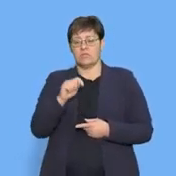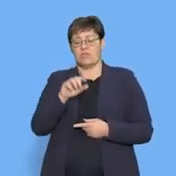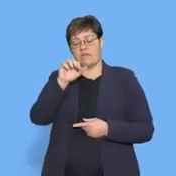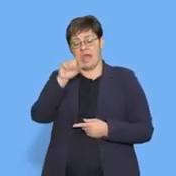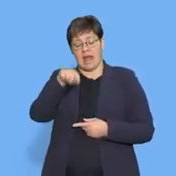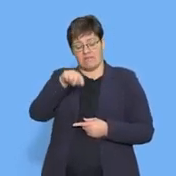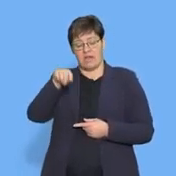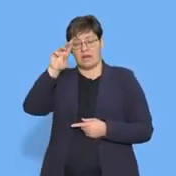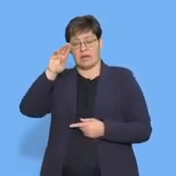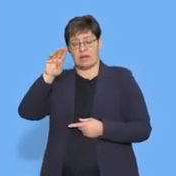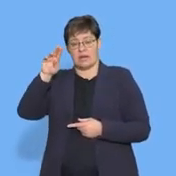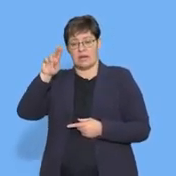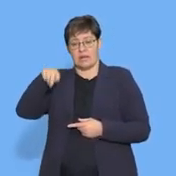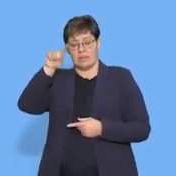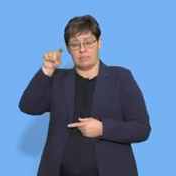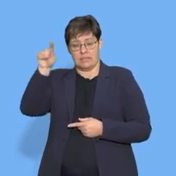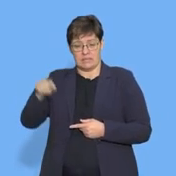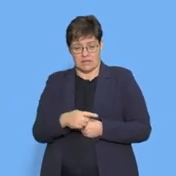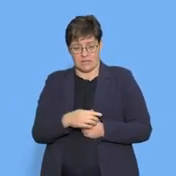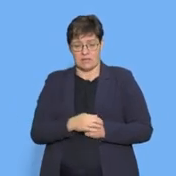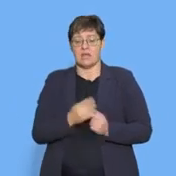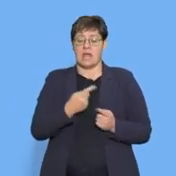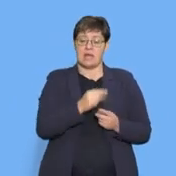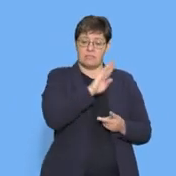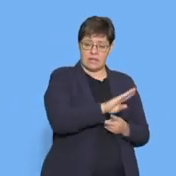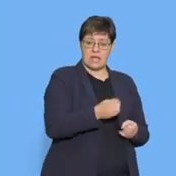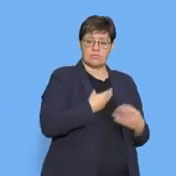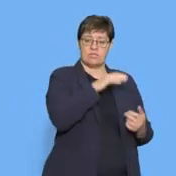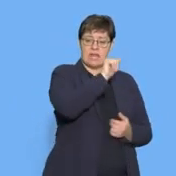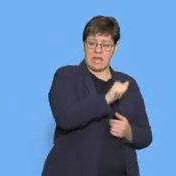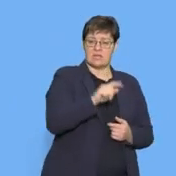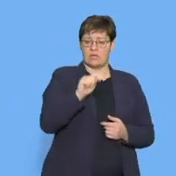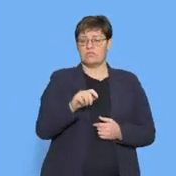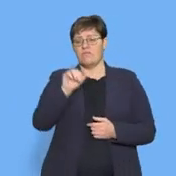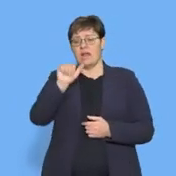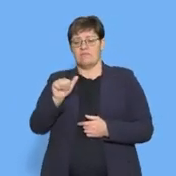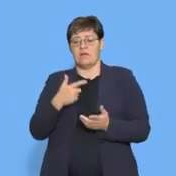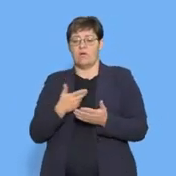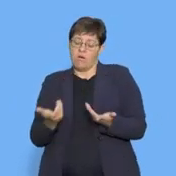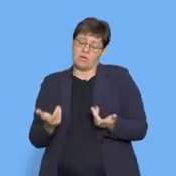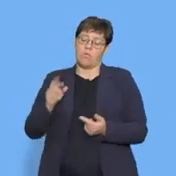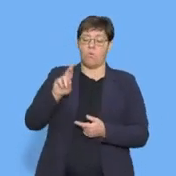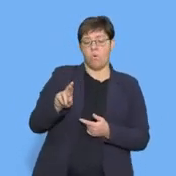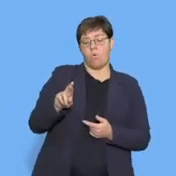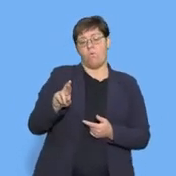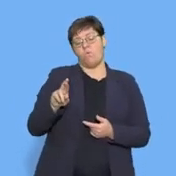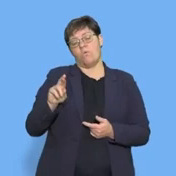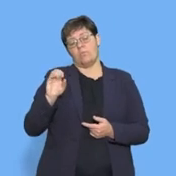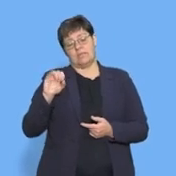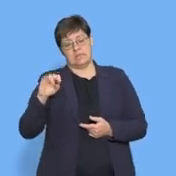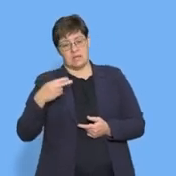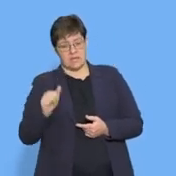of alpha and beta, and then they ask us to express A in terms of alpha and or beta. Okay, let's go and examine